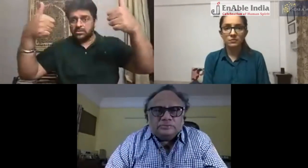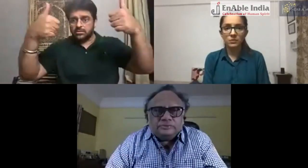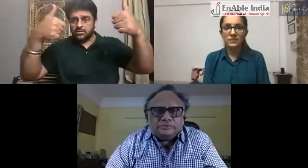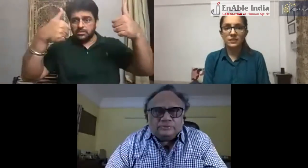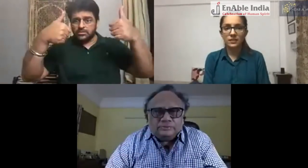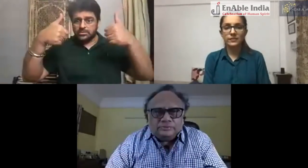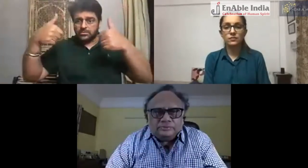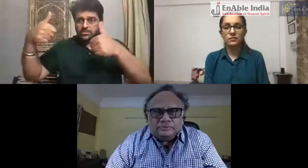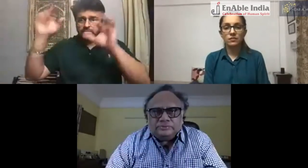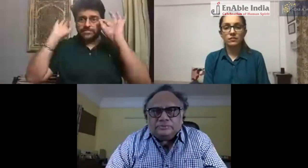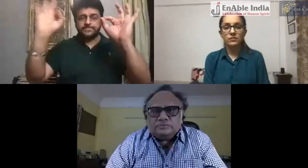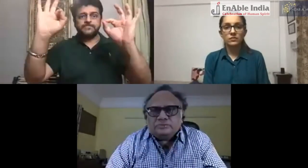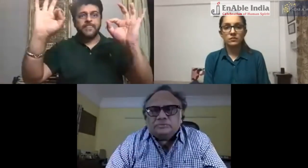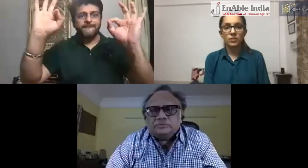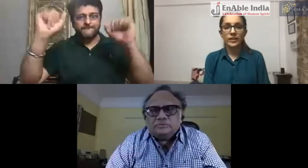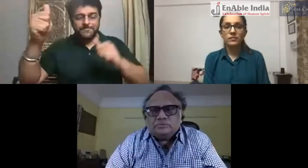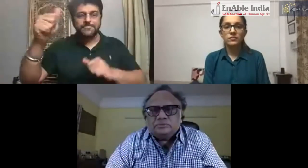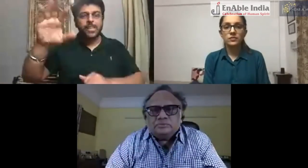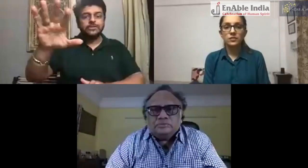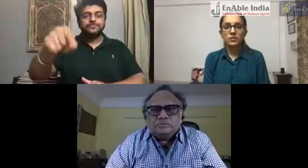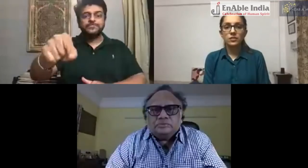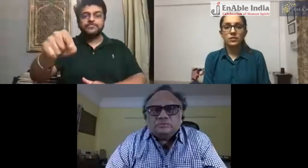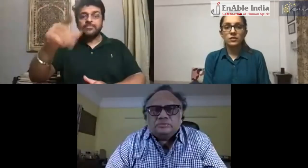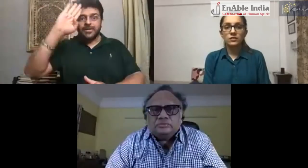Yes. People are saying yes. All right.